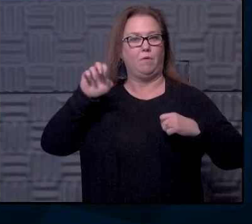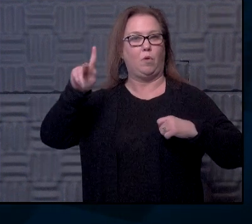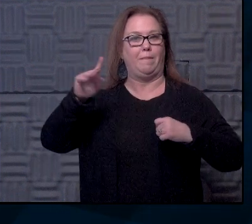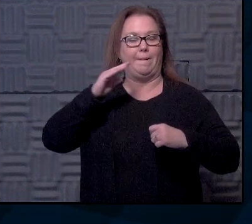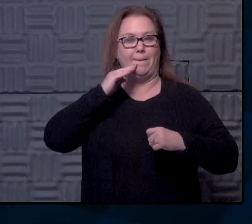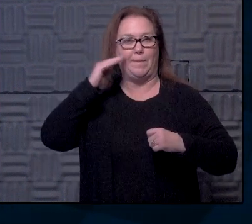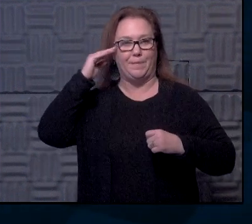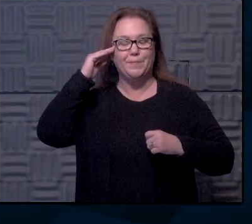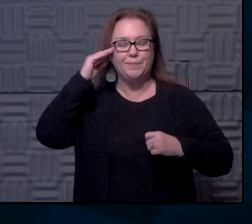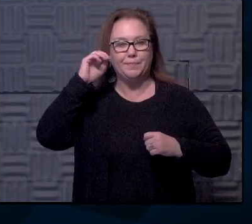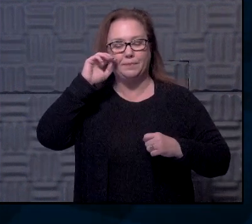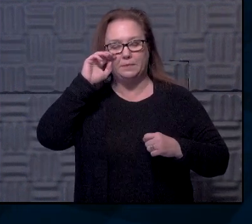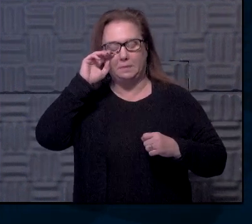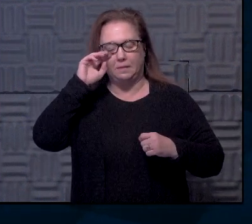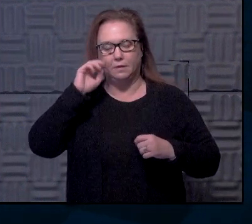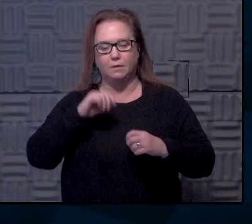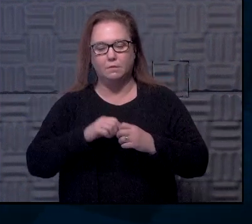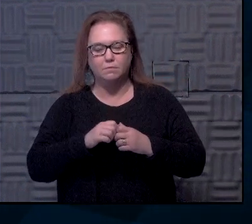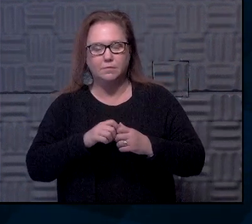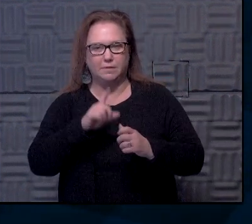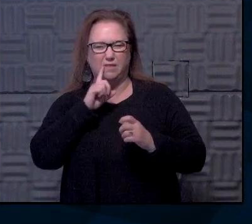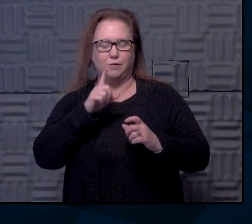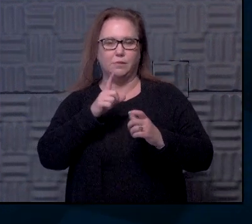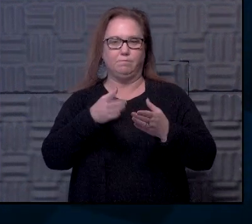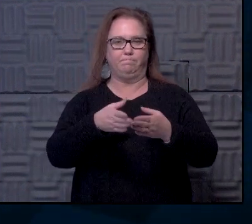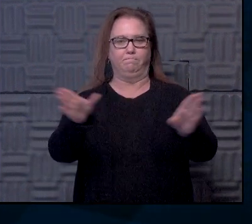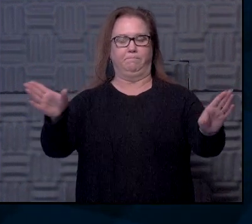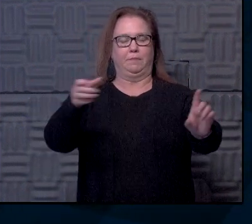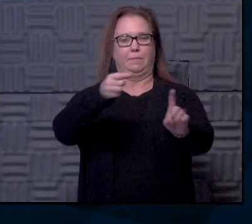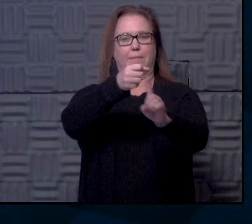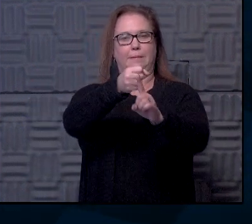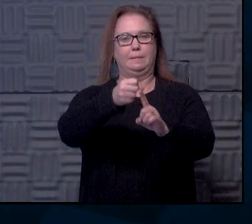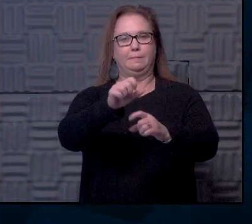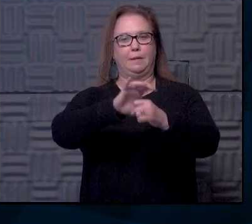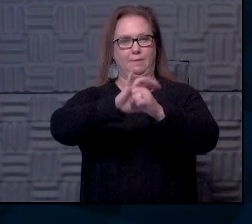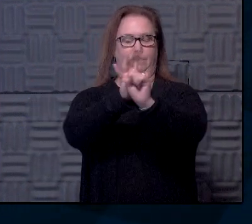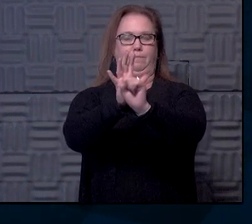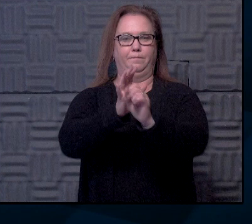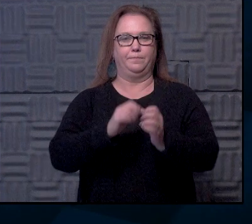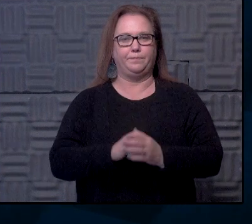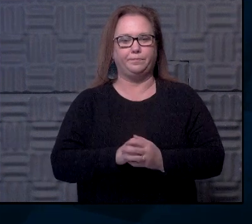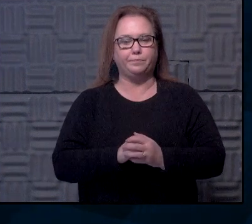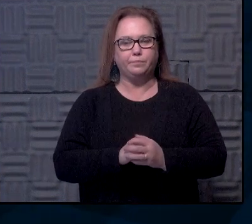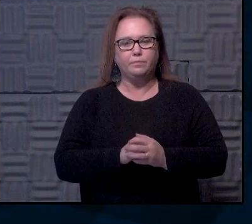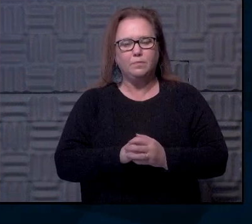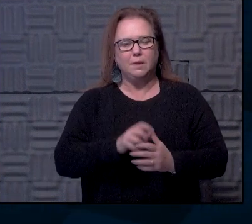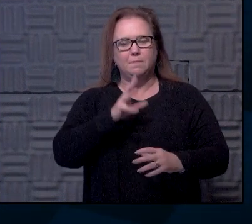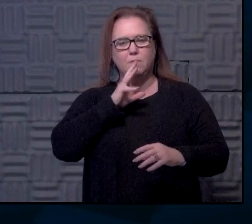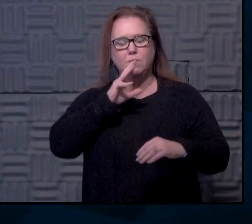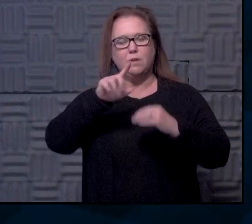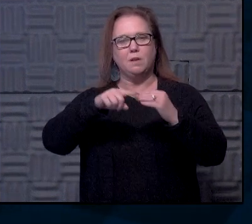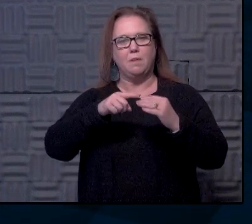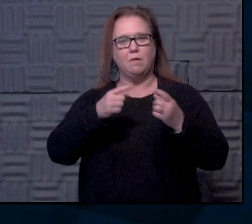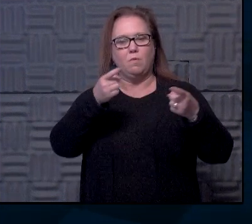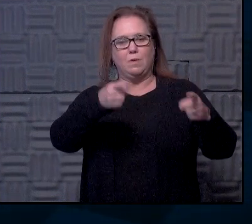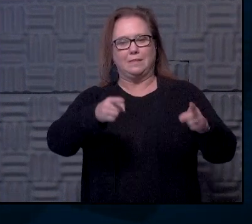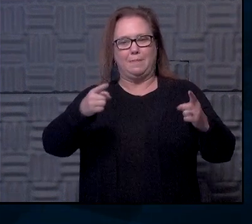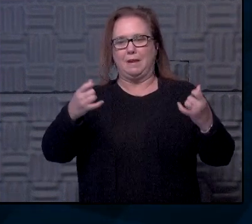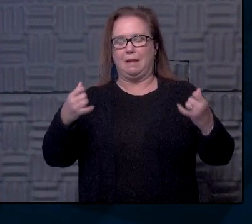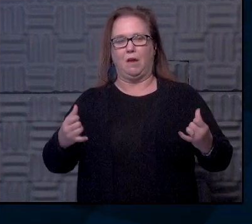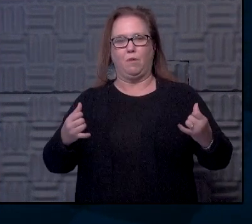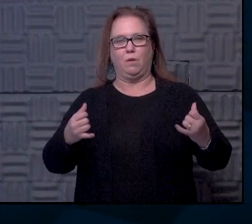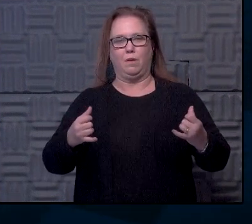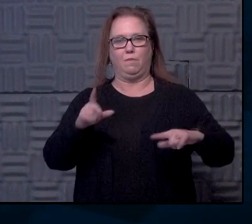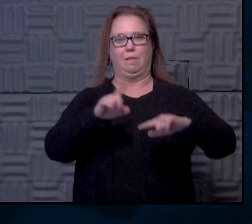tells a story. That's sort of the overall impact. But when we talk about what's happening right now and how we can't let our guard down, and our